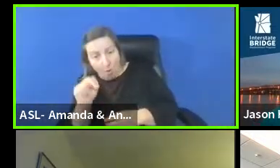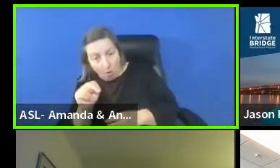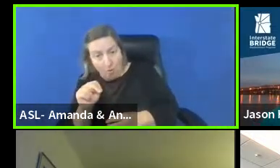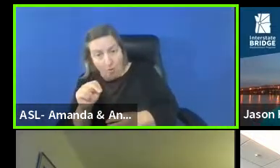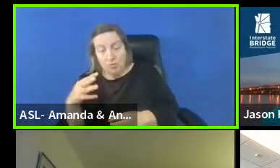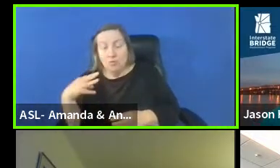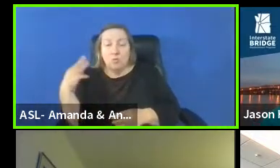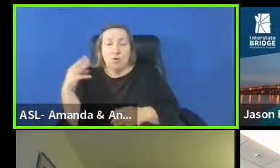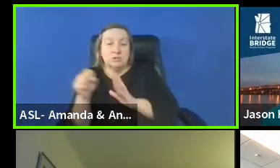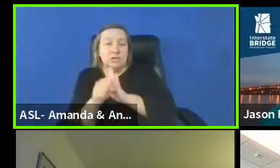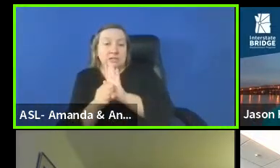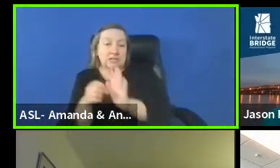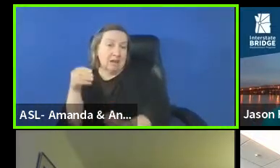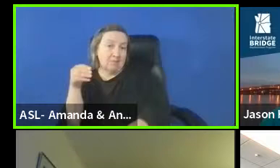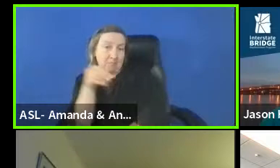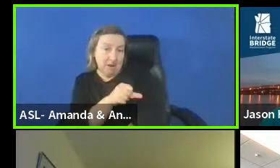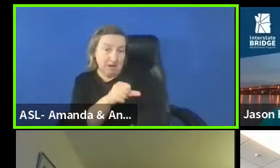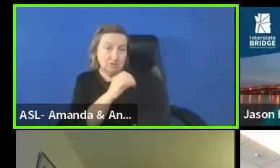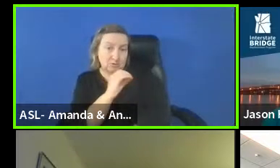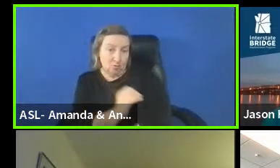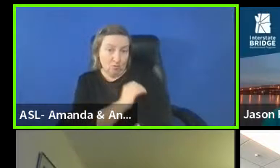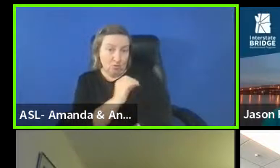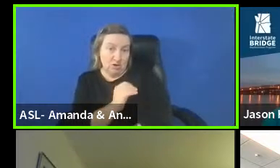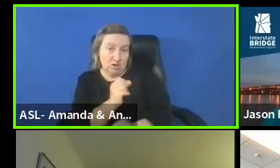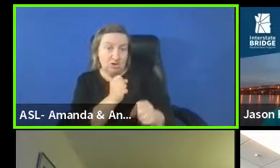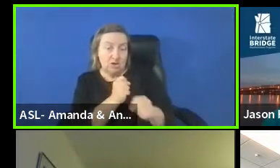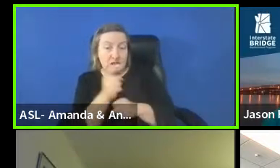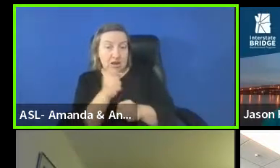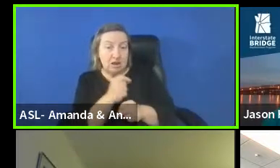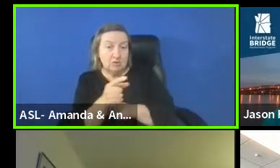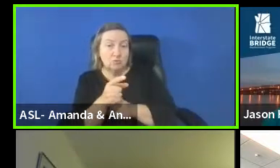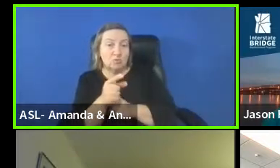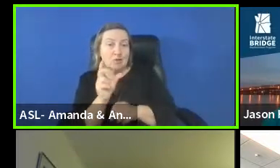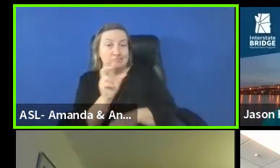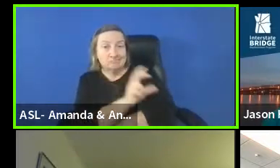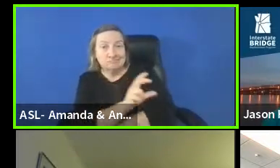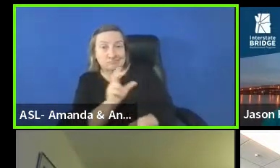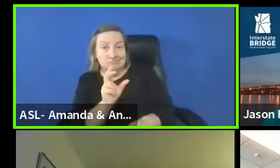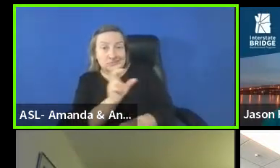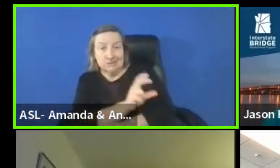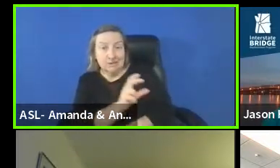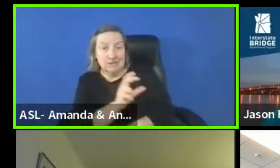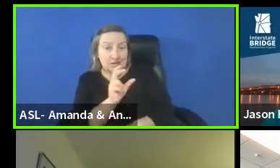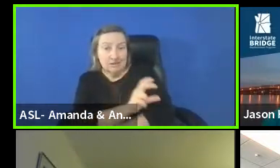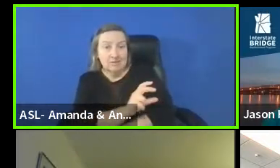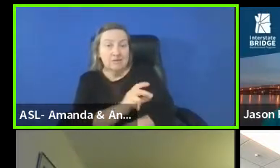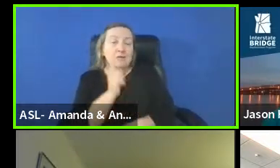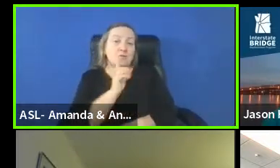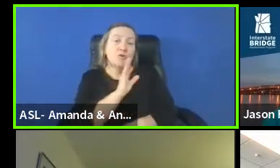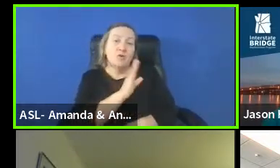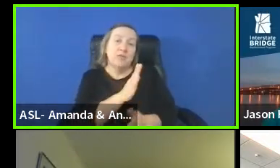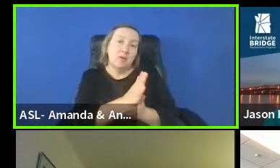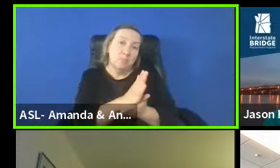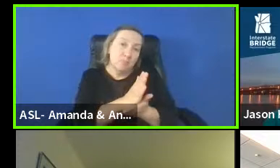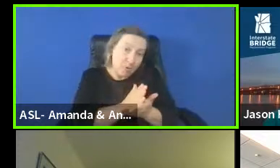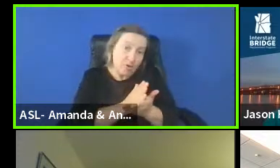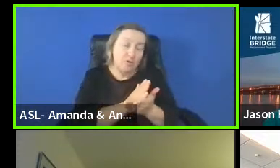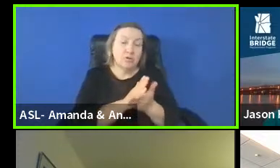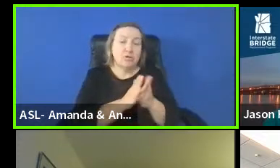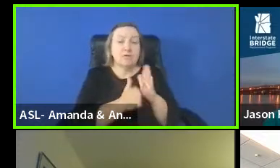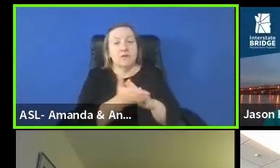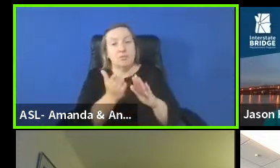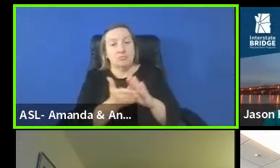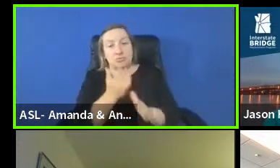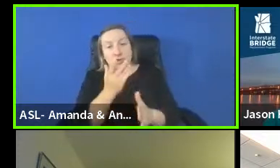Washington State pays them a annual stipend for their portion of the